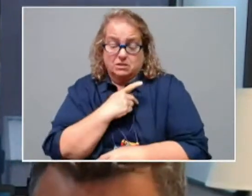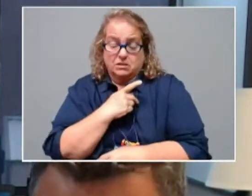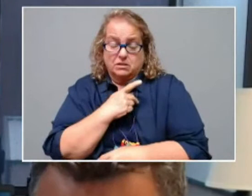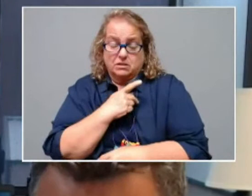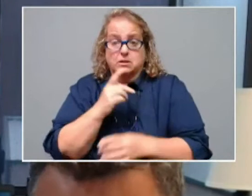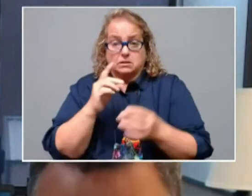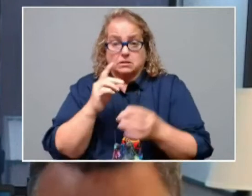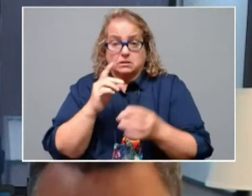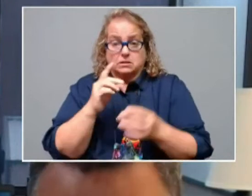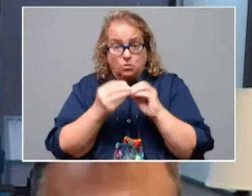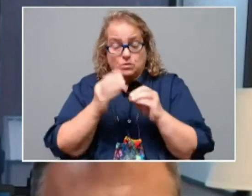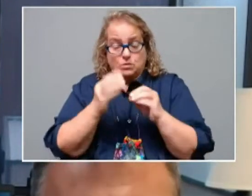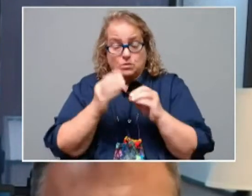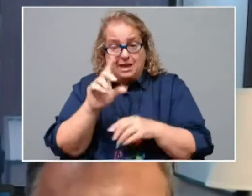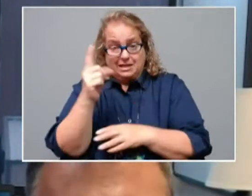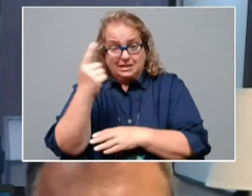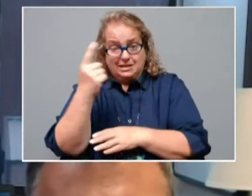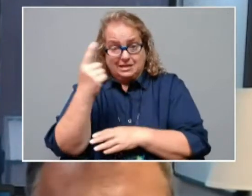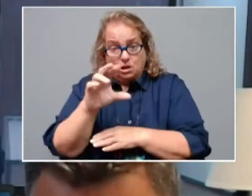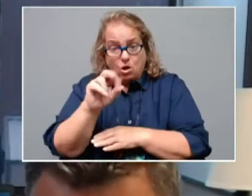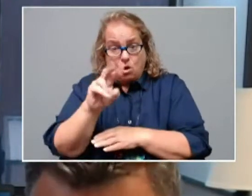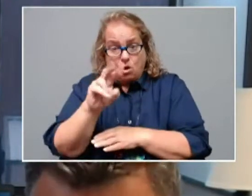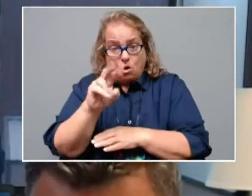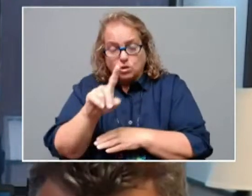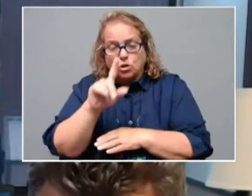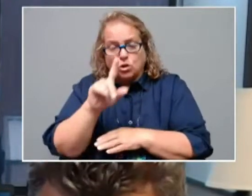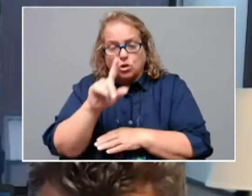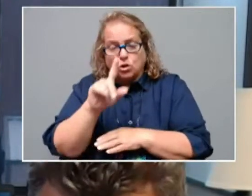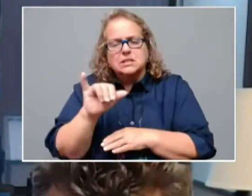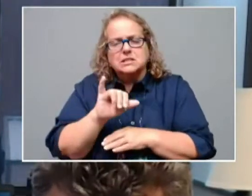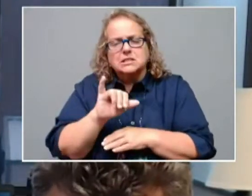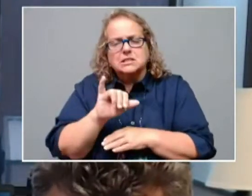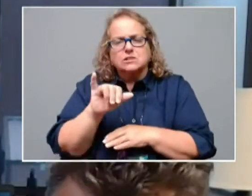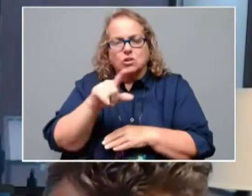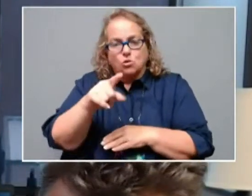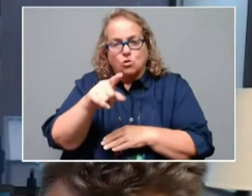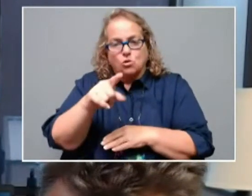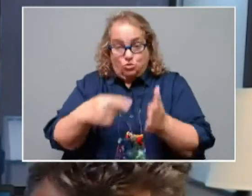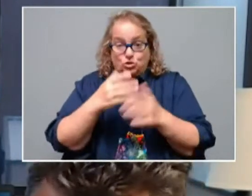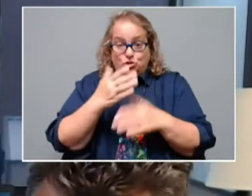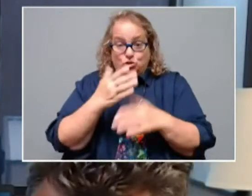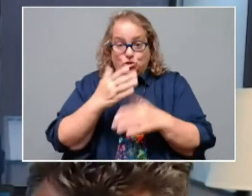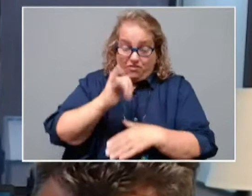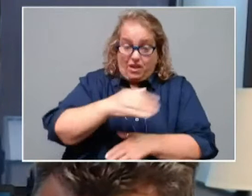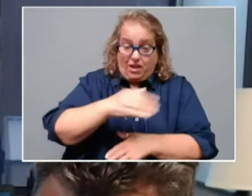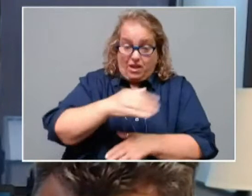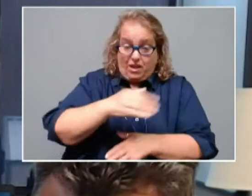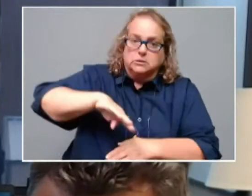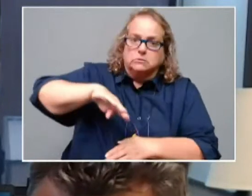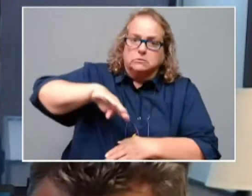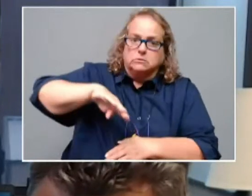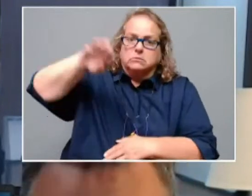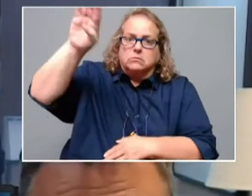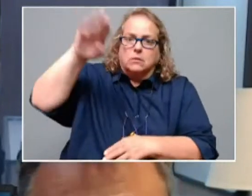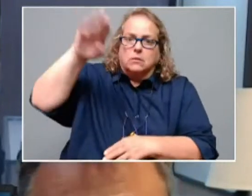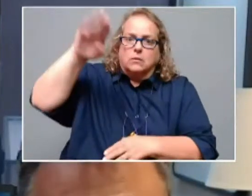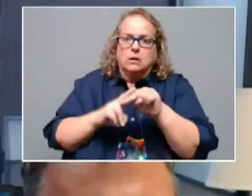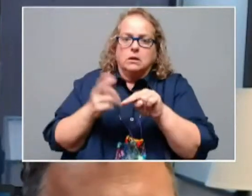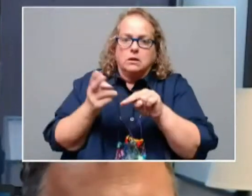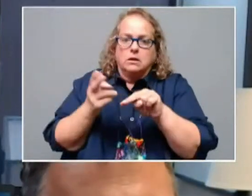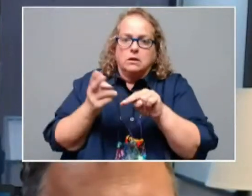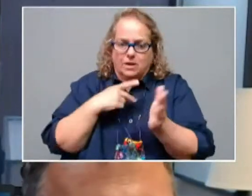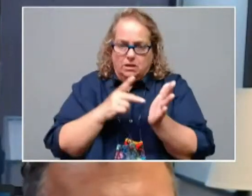COVID patients looks just like the graphs that you shared. We have doubled in 1